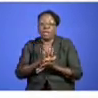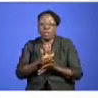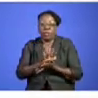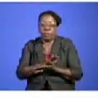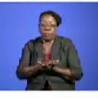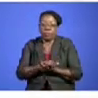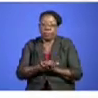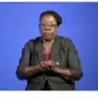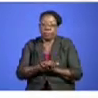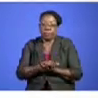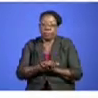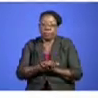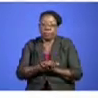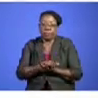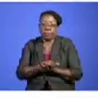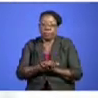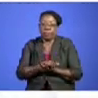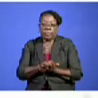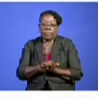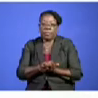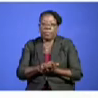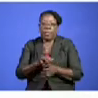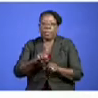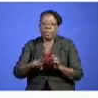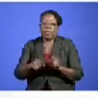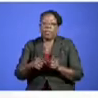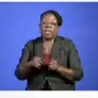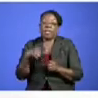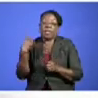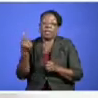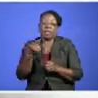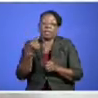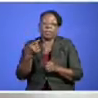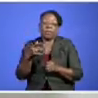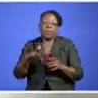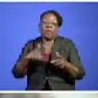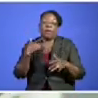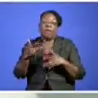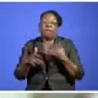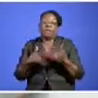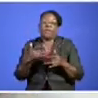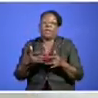installed anywhere, so that they could also feel comfortable and keep